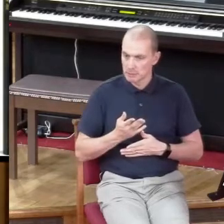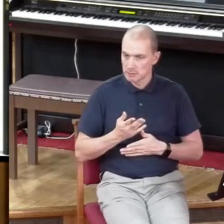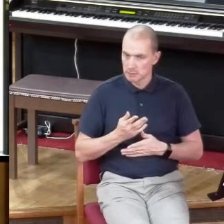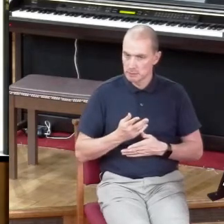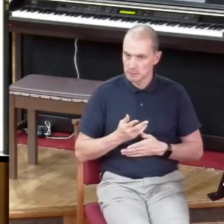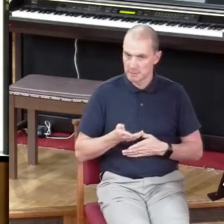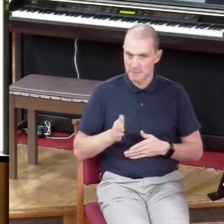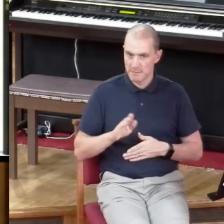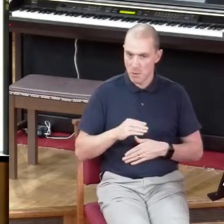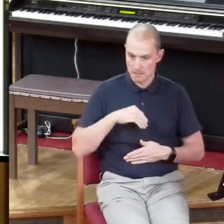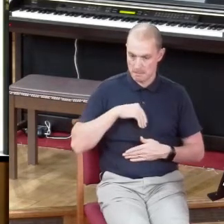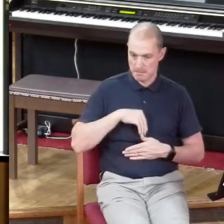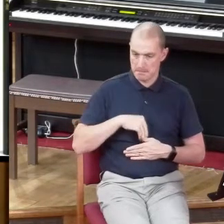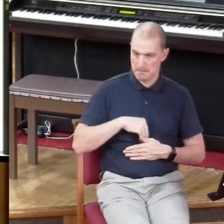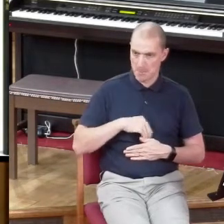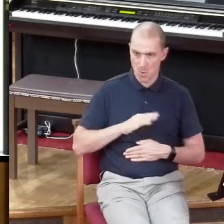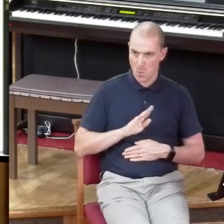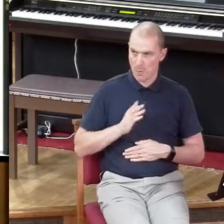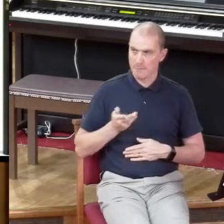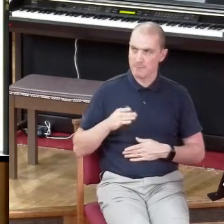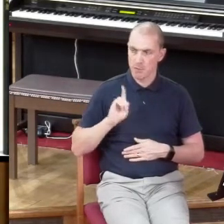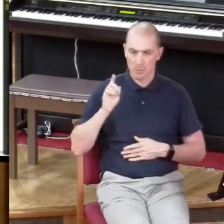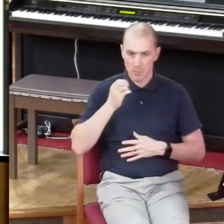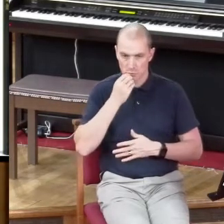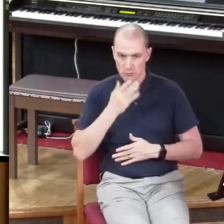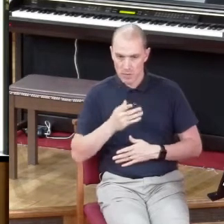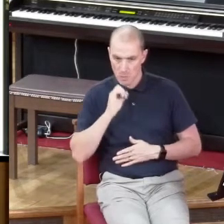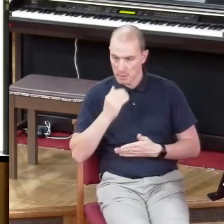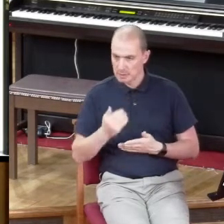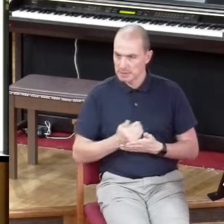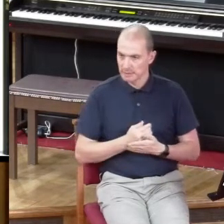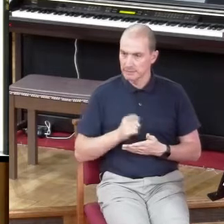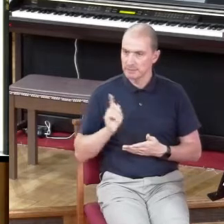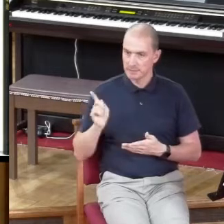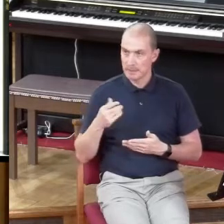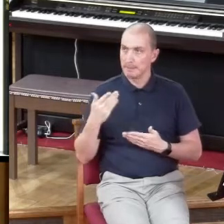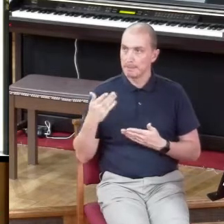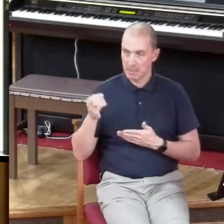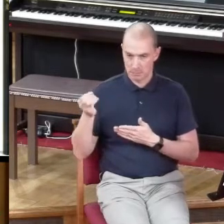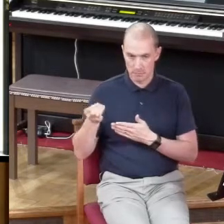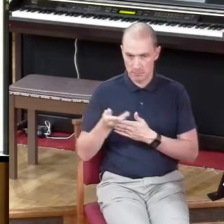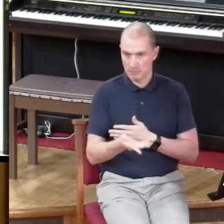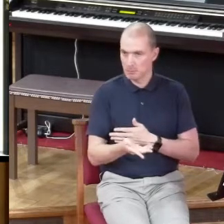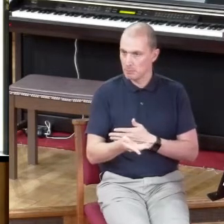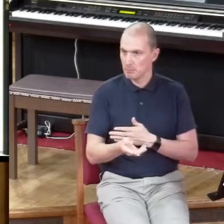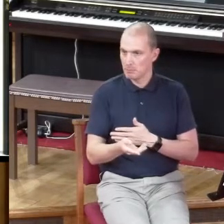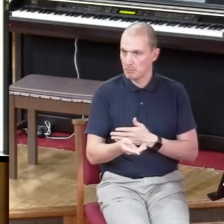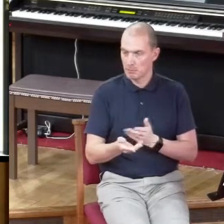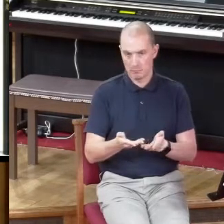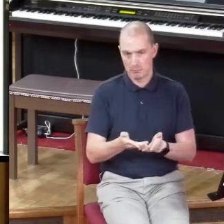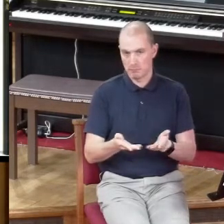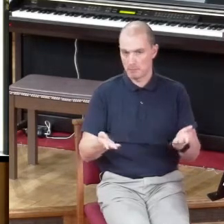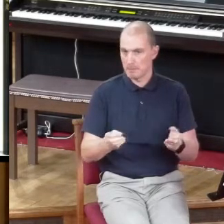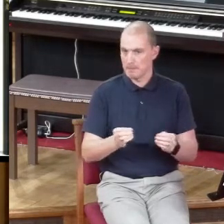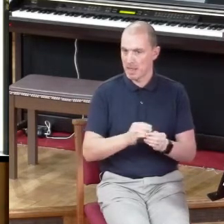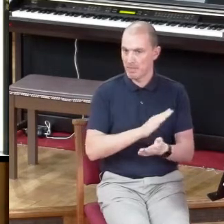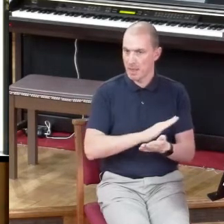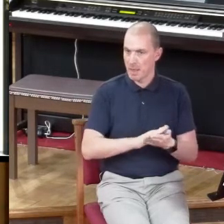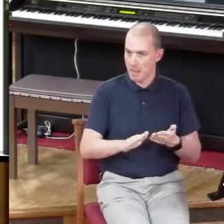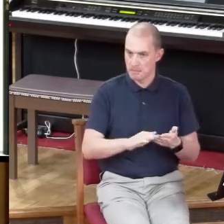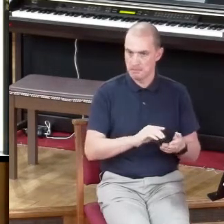Jesus Christ appeared in history, in time and space. He appeared in particular at Bethlehem and died at a